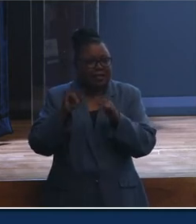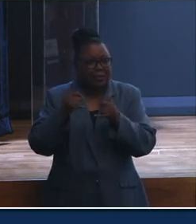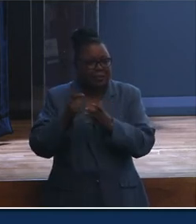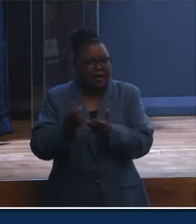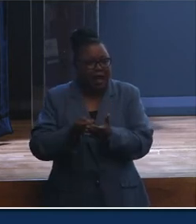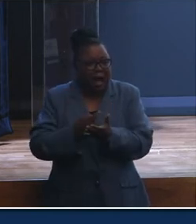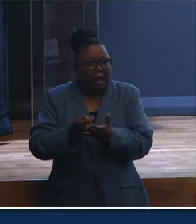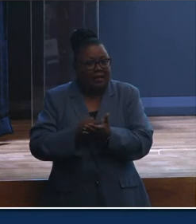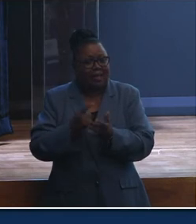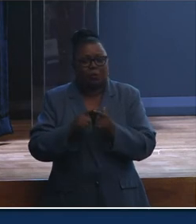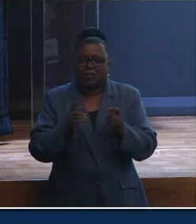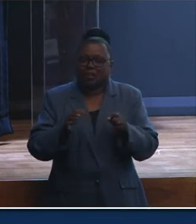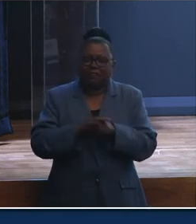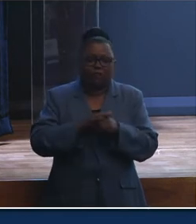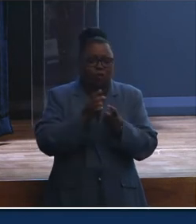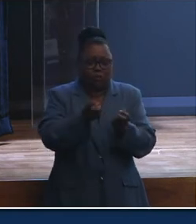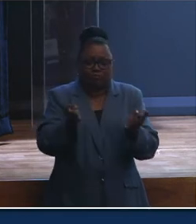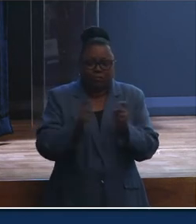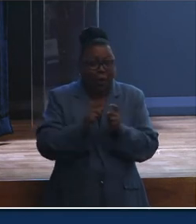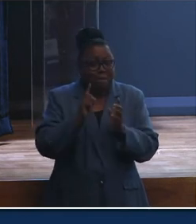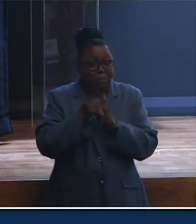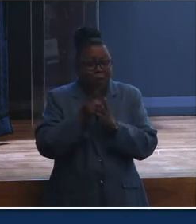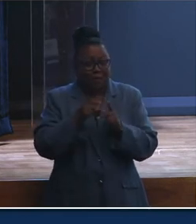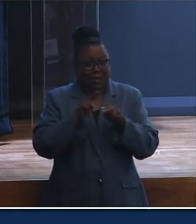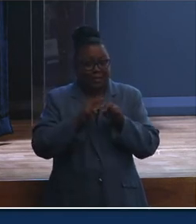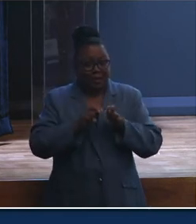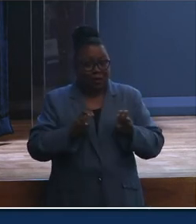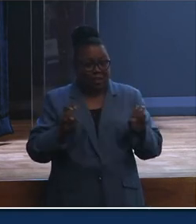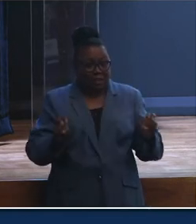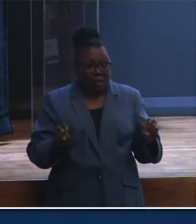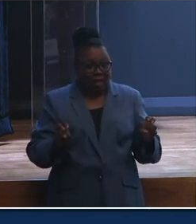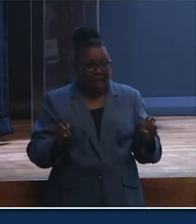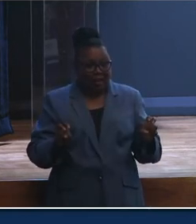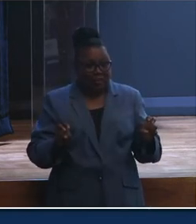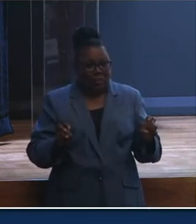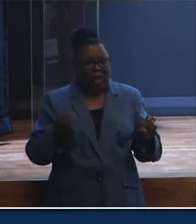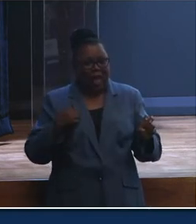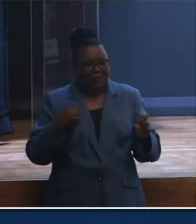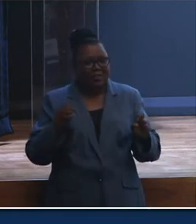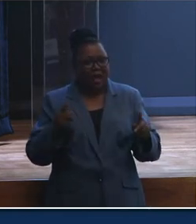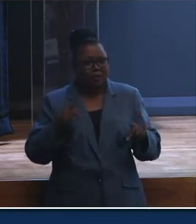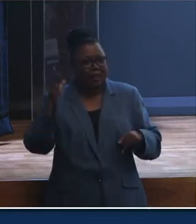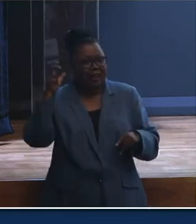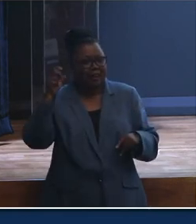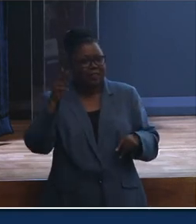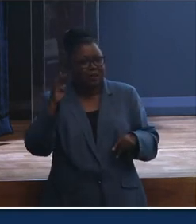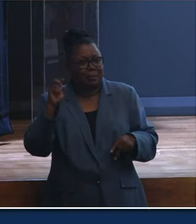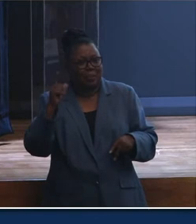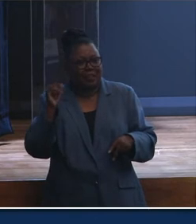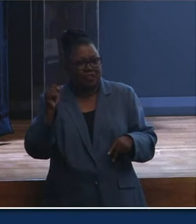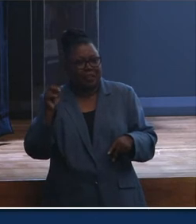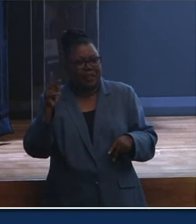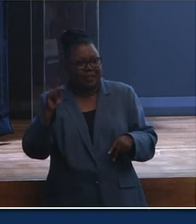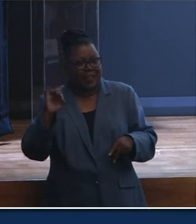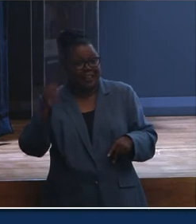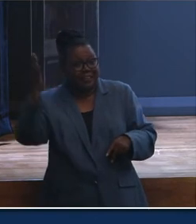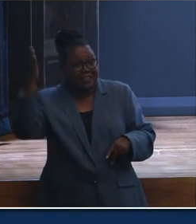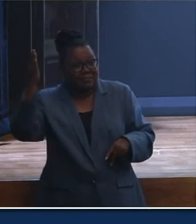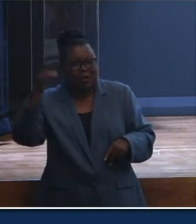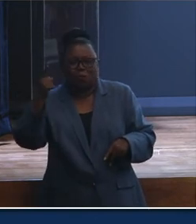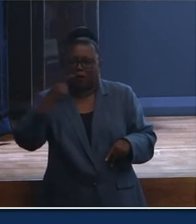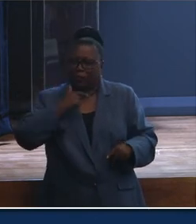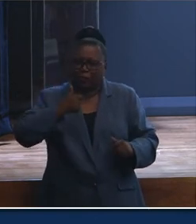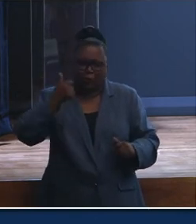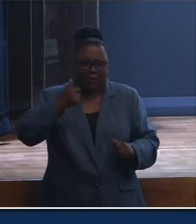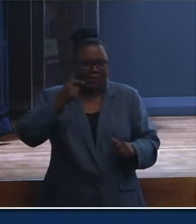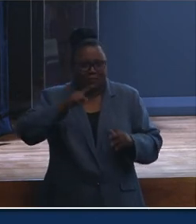hockey. And it was a full circle moment for me as I'm sitting on this panel, having the opportunity to listen to Billie Jean King speak, one of the